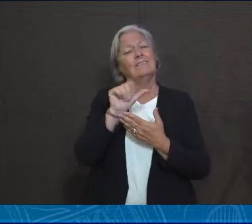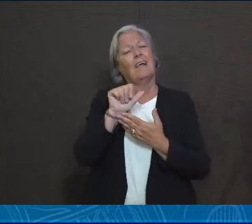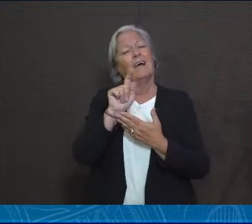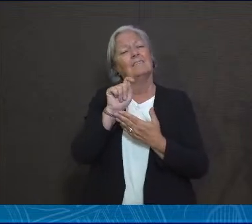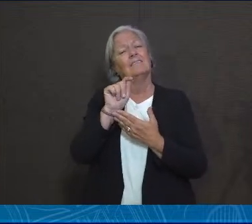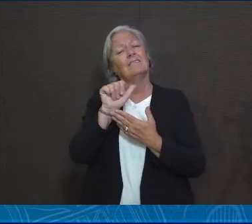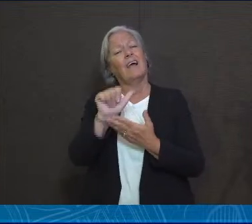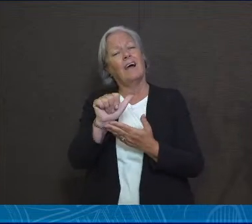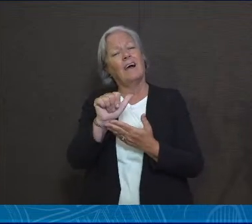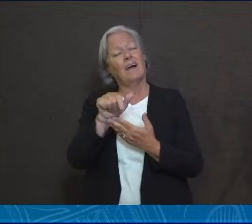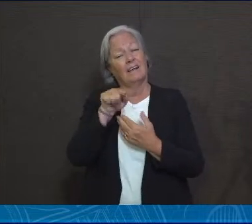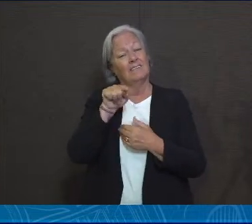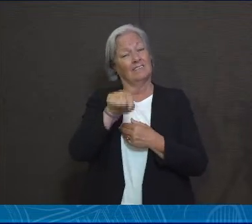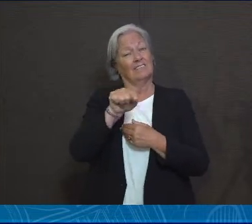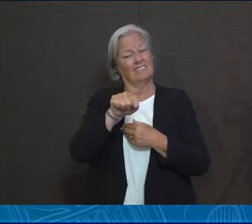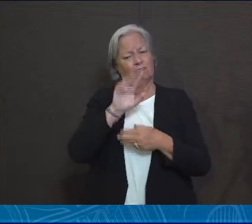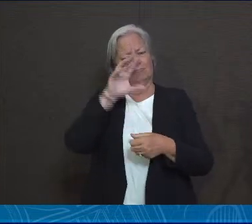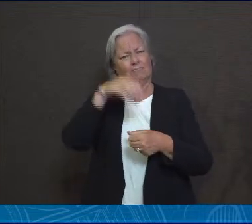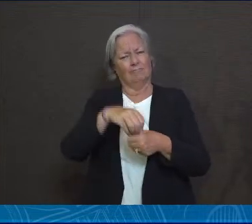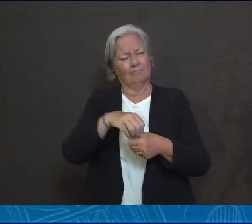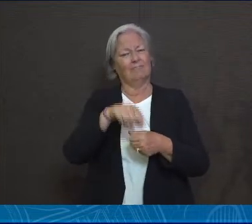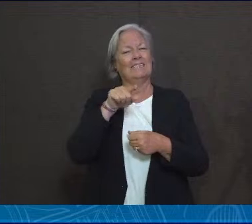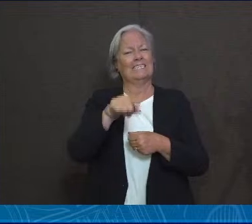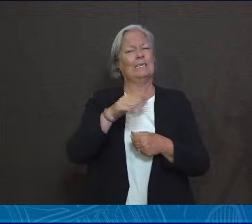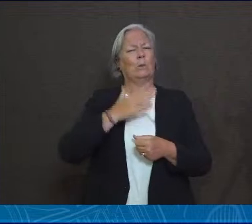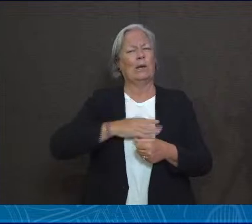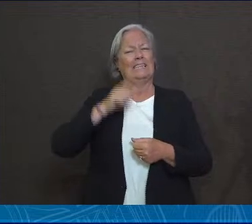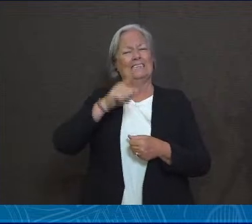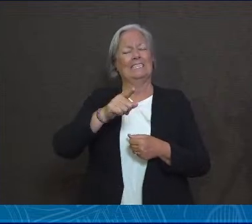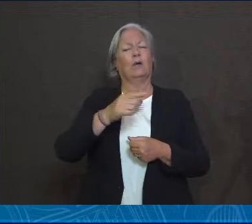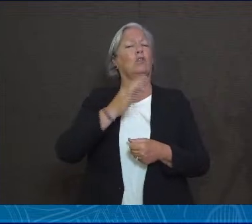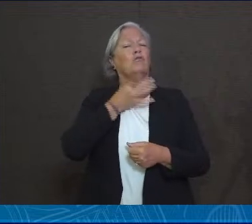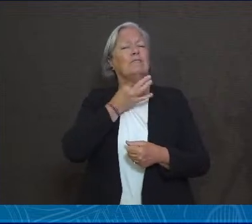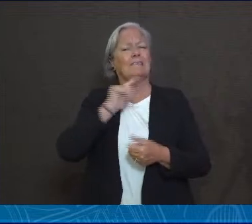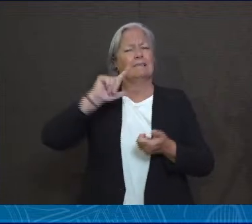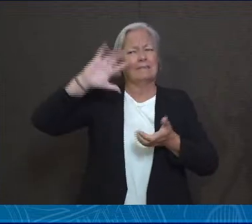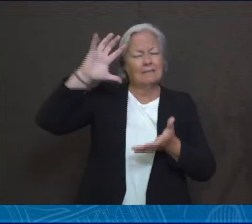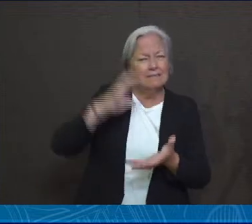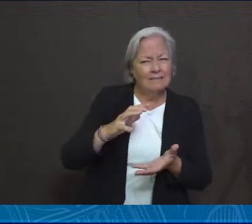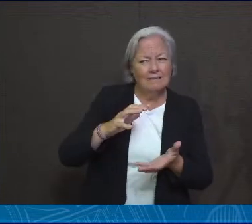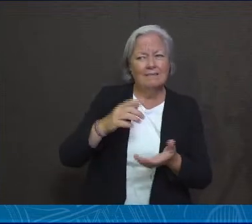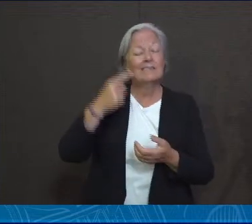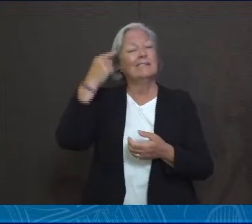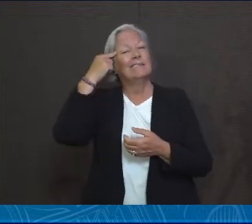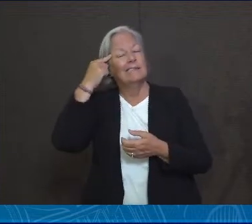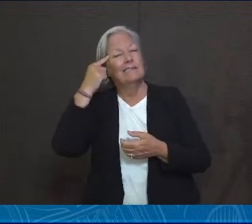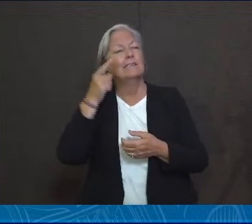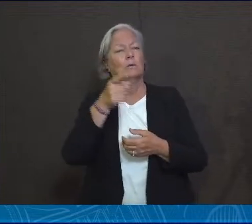reduction, particularly in balancing immediate recovery efforts with long-term